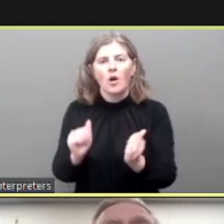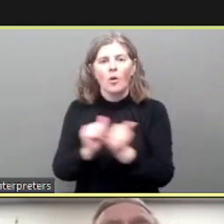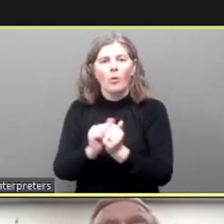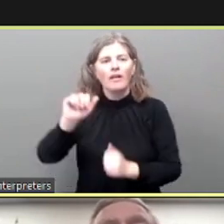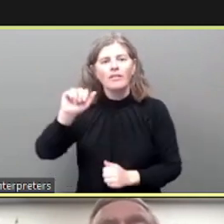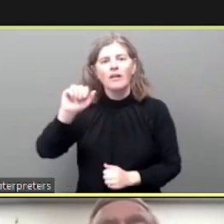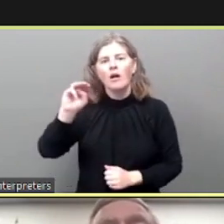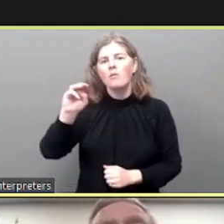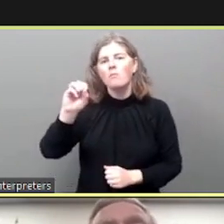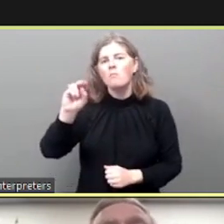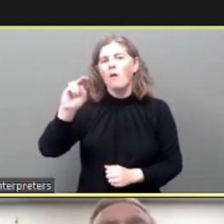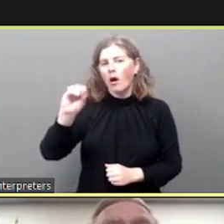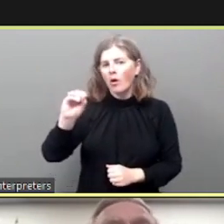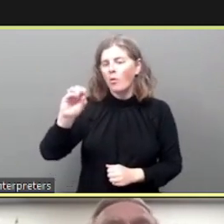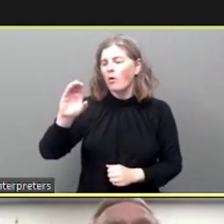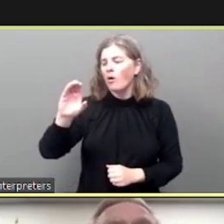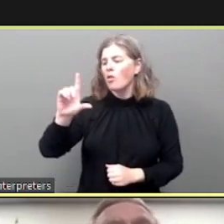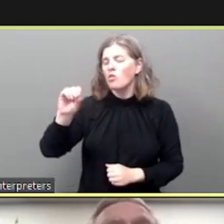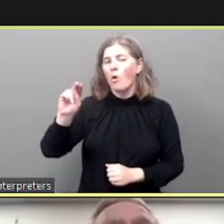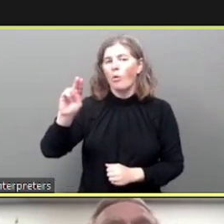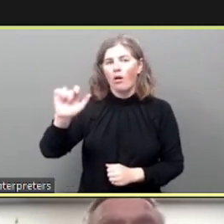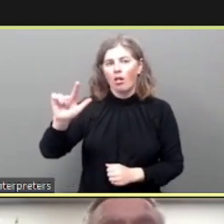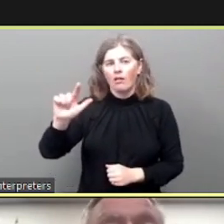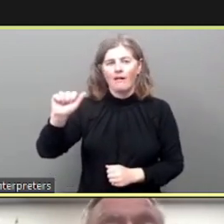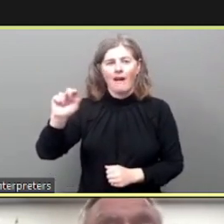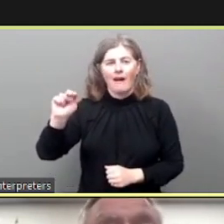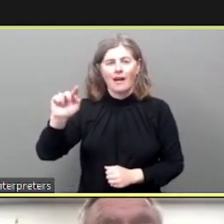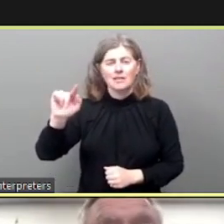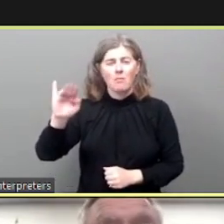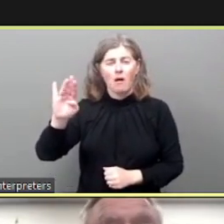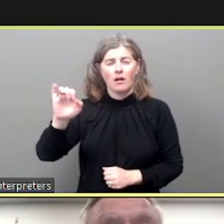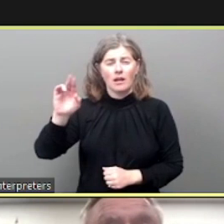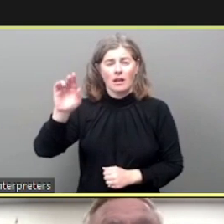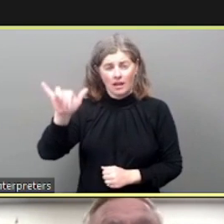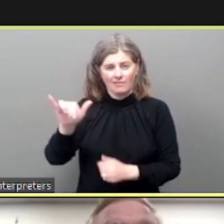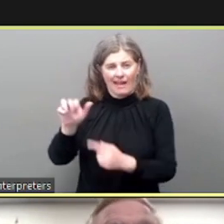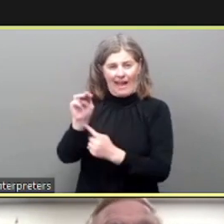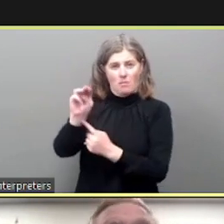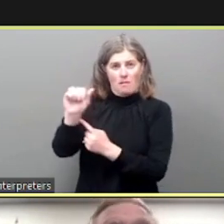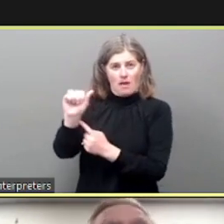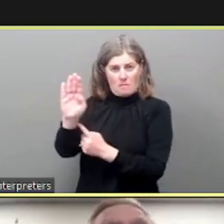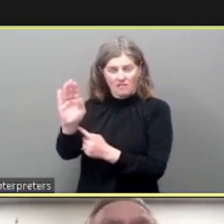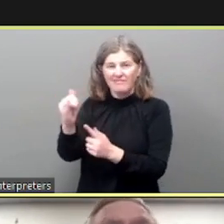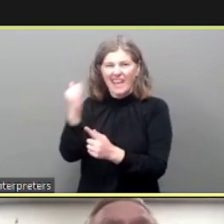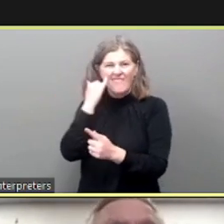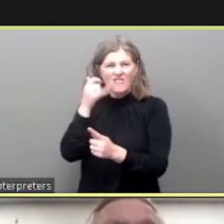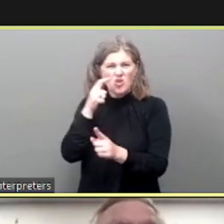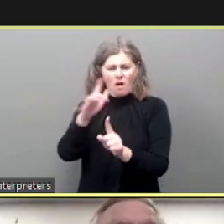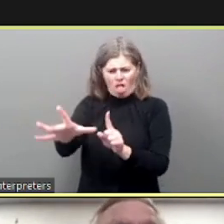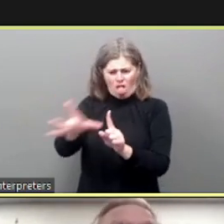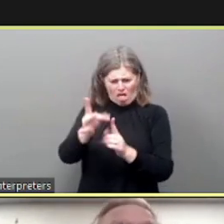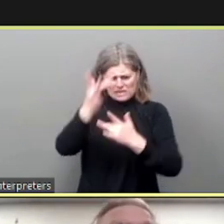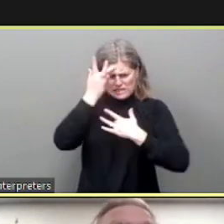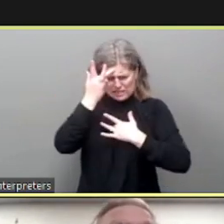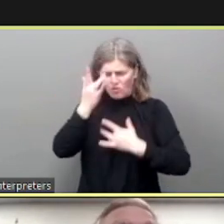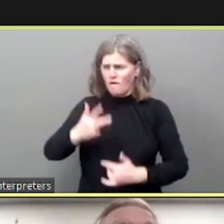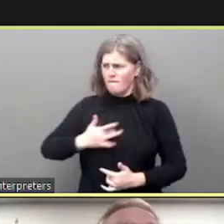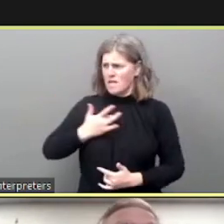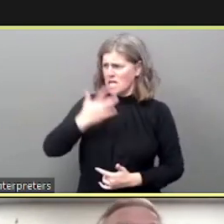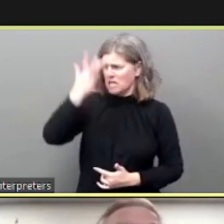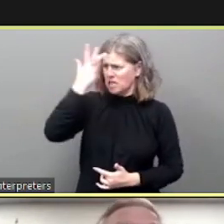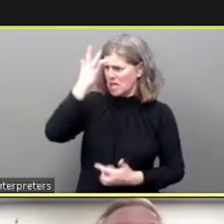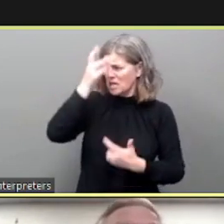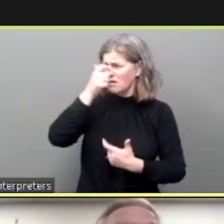monoclonal antibody administration. Again, if you are positive for COVID with symptoms and you're